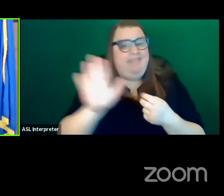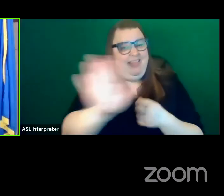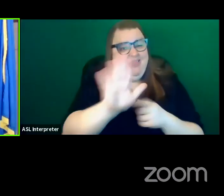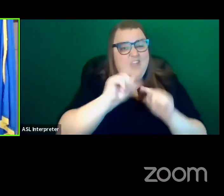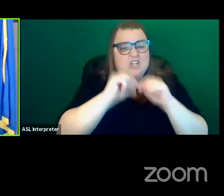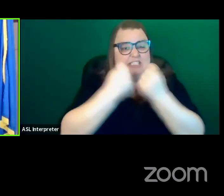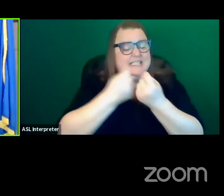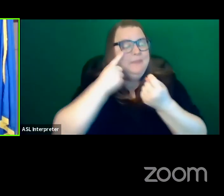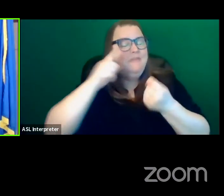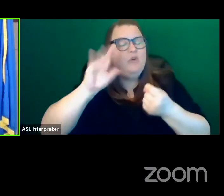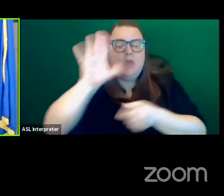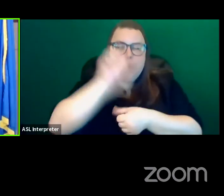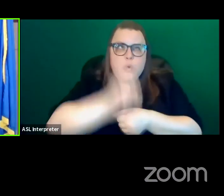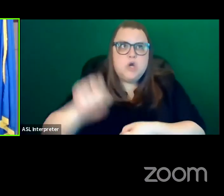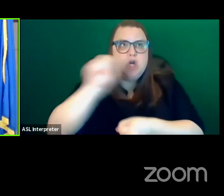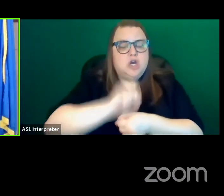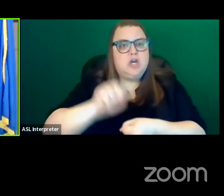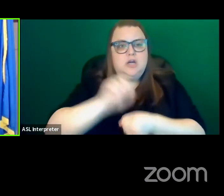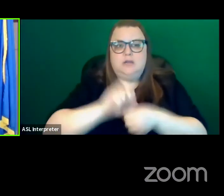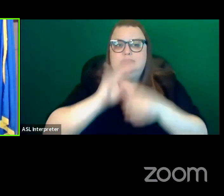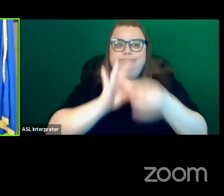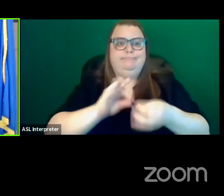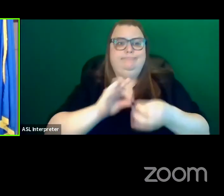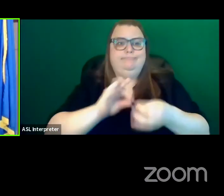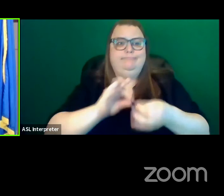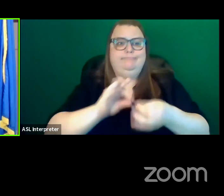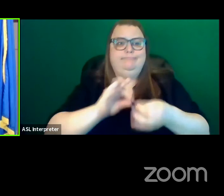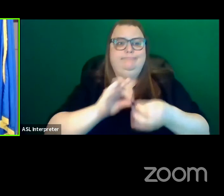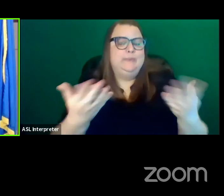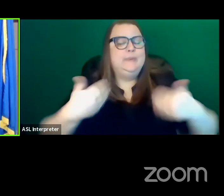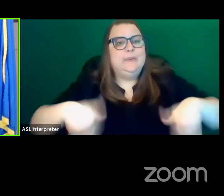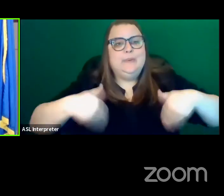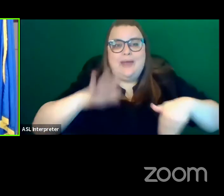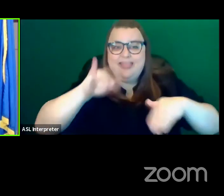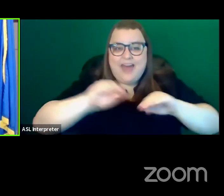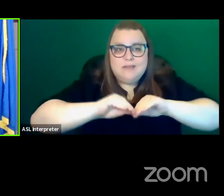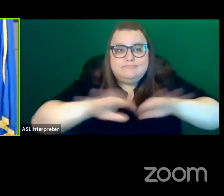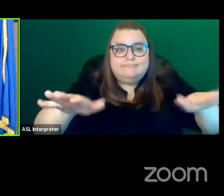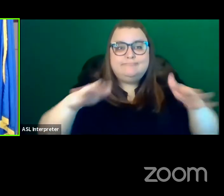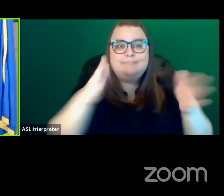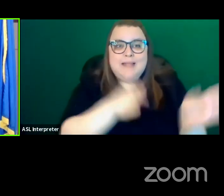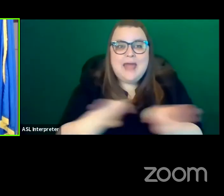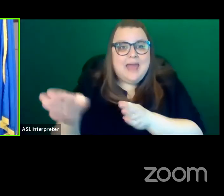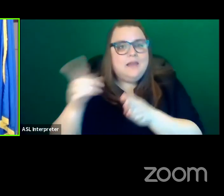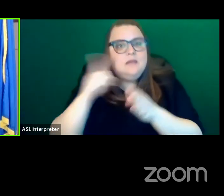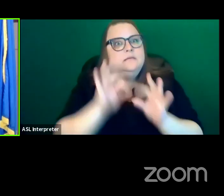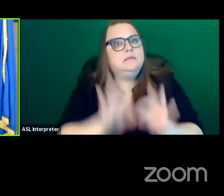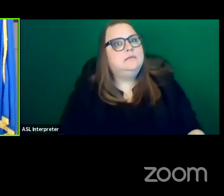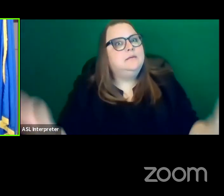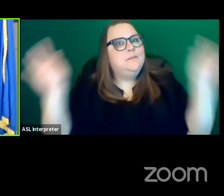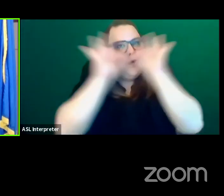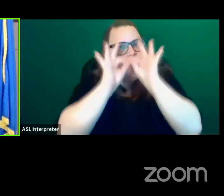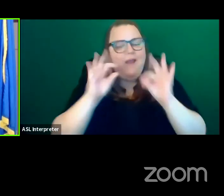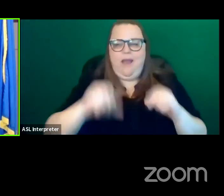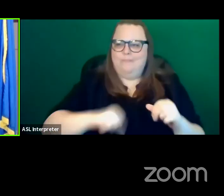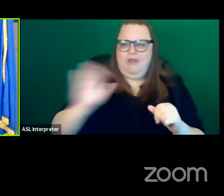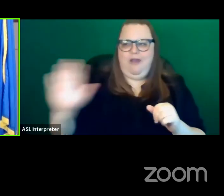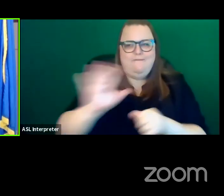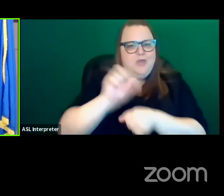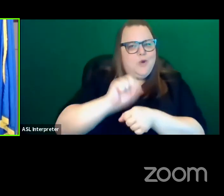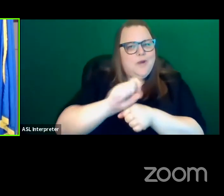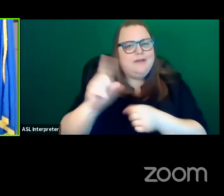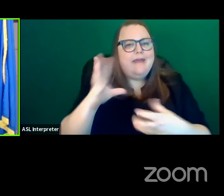plan. This rollout is unlike any other, and I am proud of the work they have done to engage with state and local officials to be